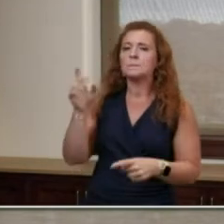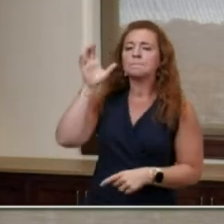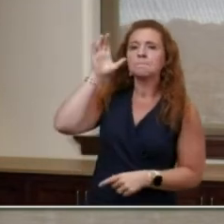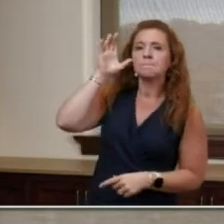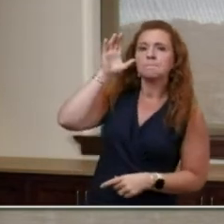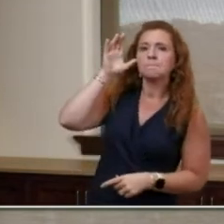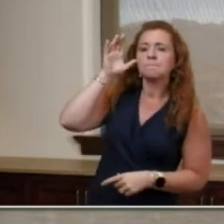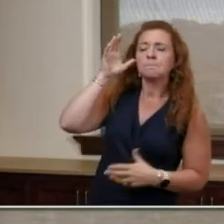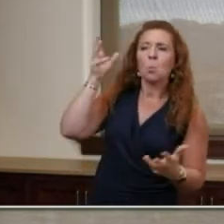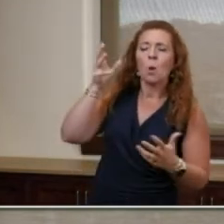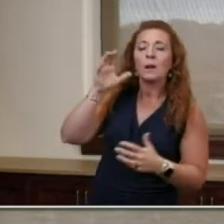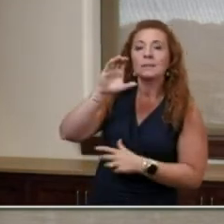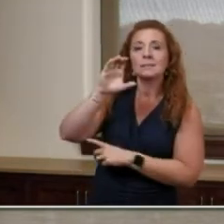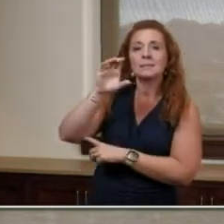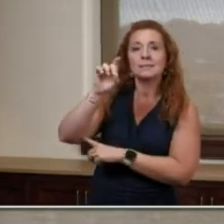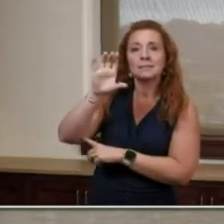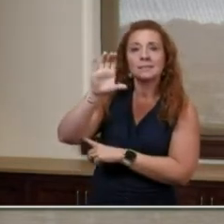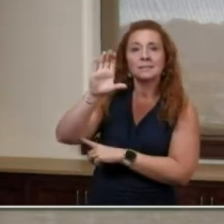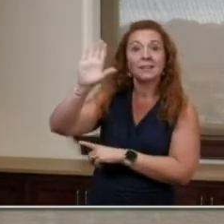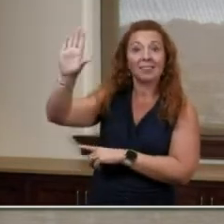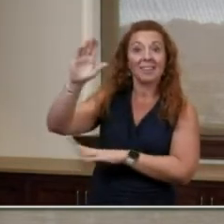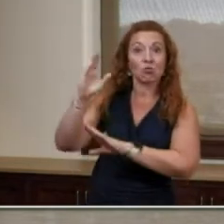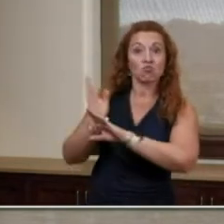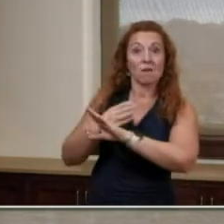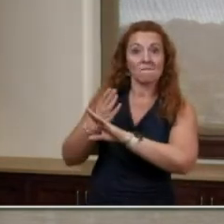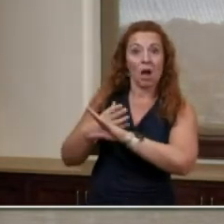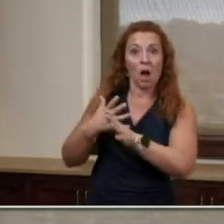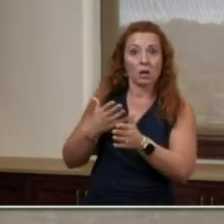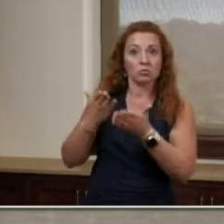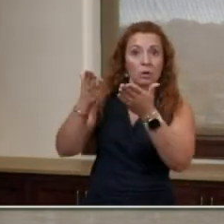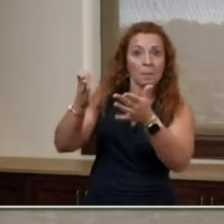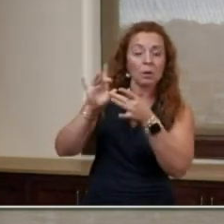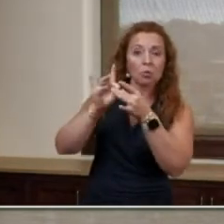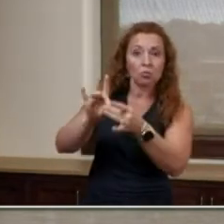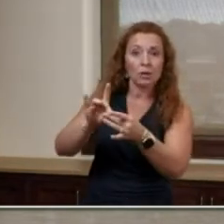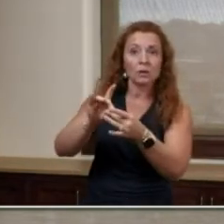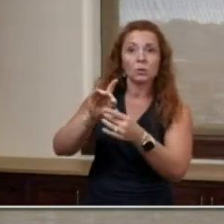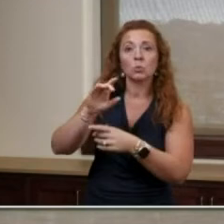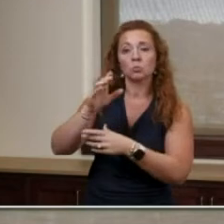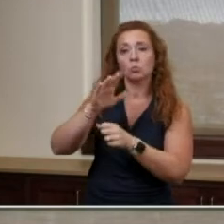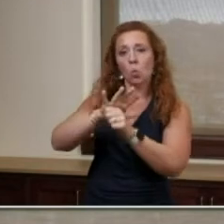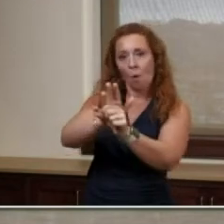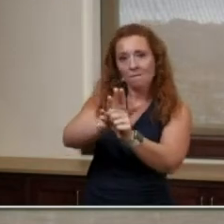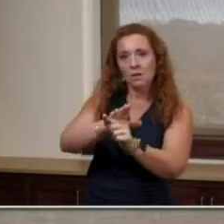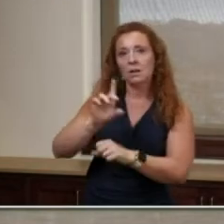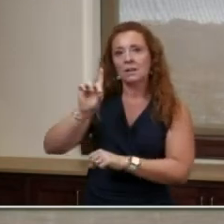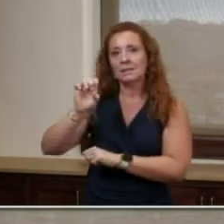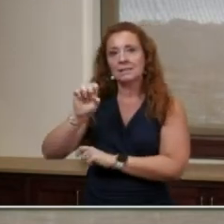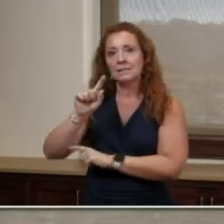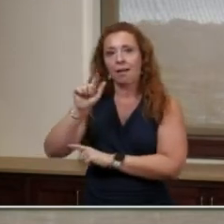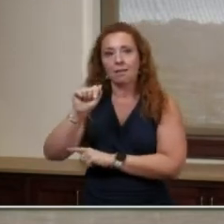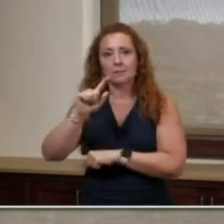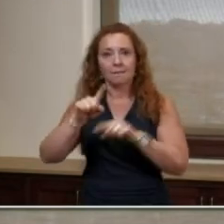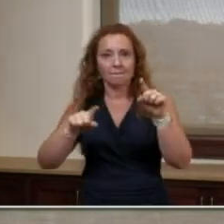to the CDC's revised recommendations for COVID-19 and the Delta variant. Among the